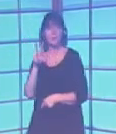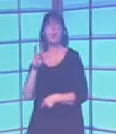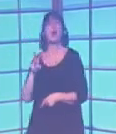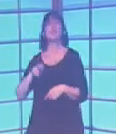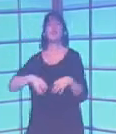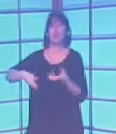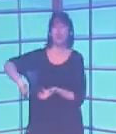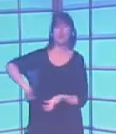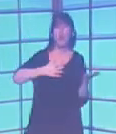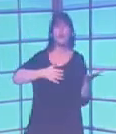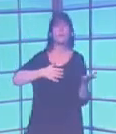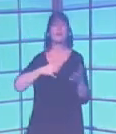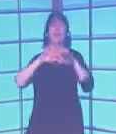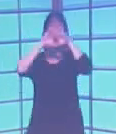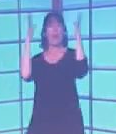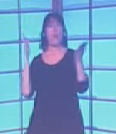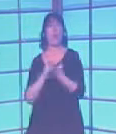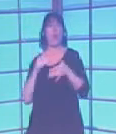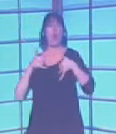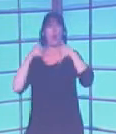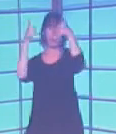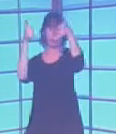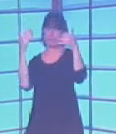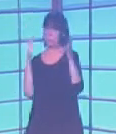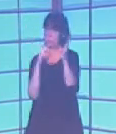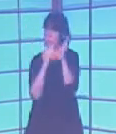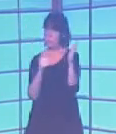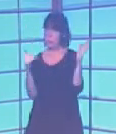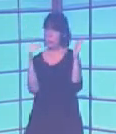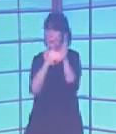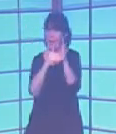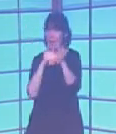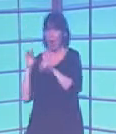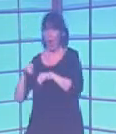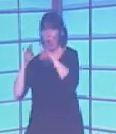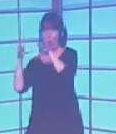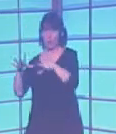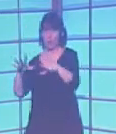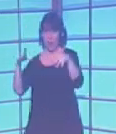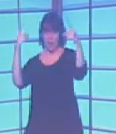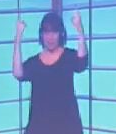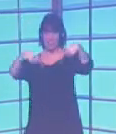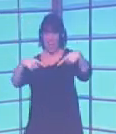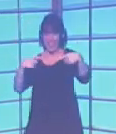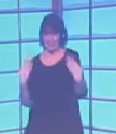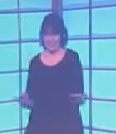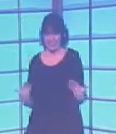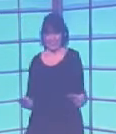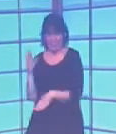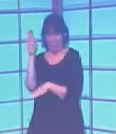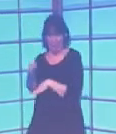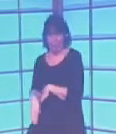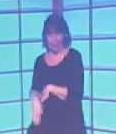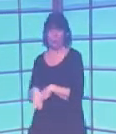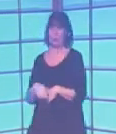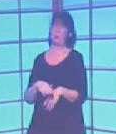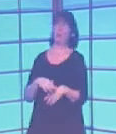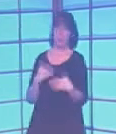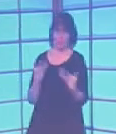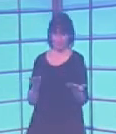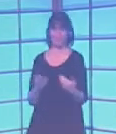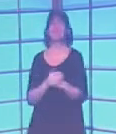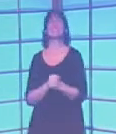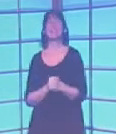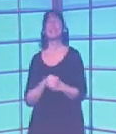2015, which concludes this afternoon when New Zealand go head-to-head with Australia in the final. Our works encompass a wide range of support